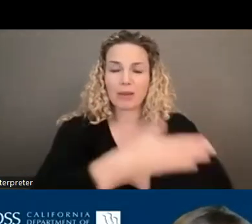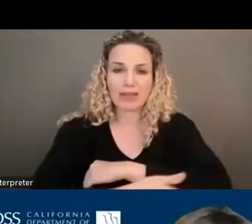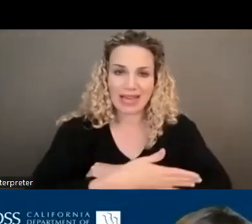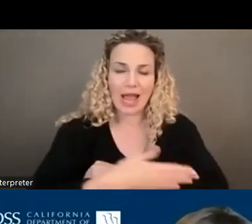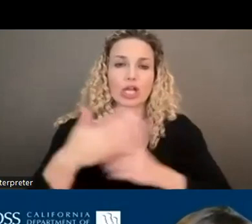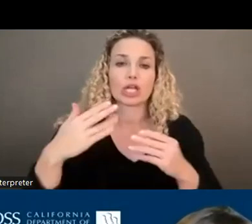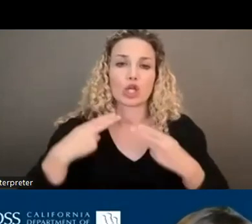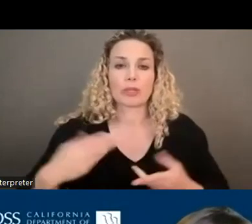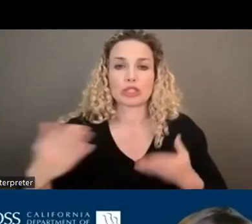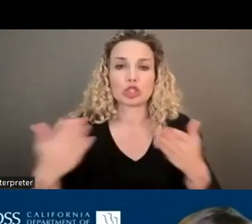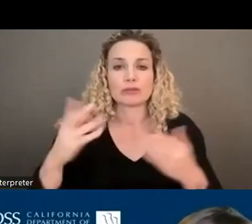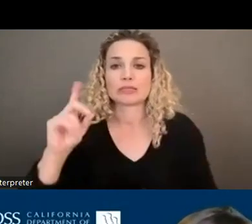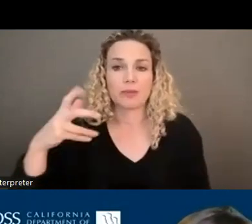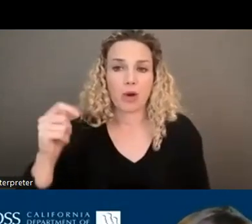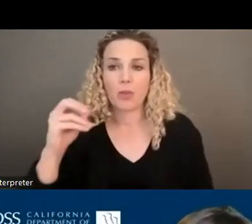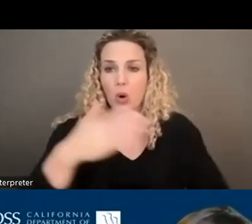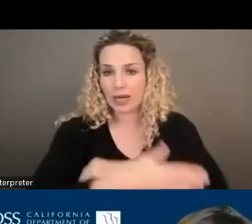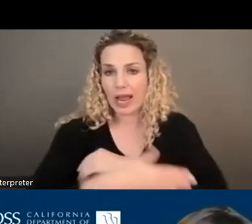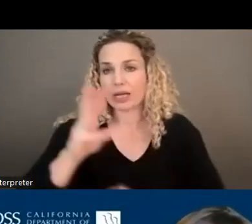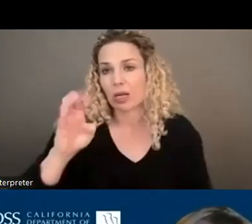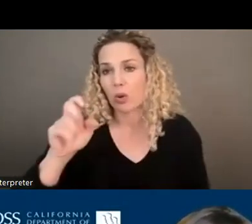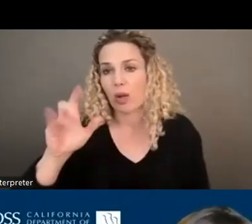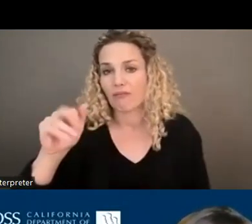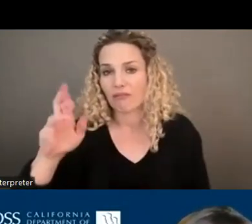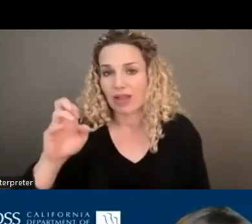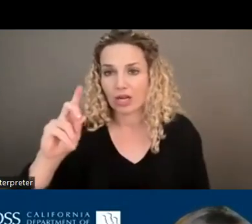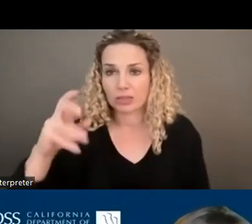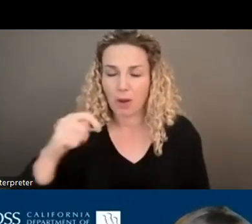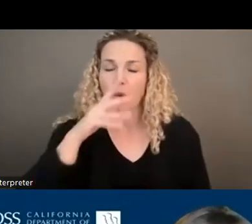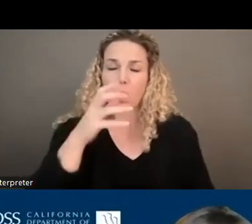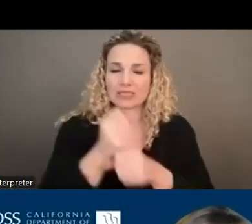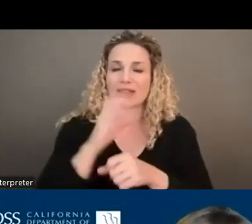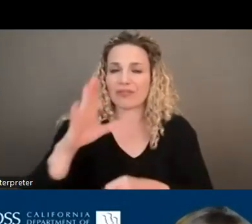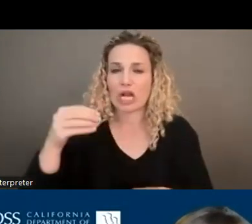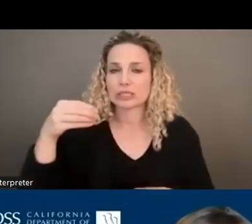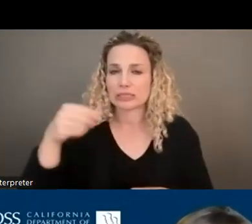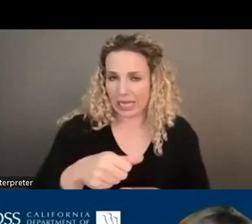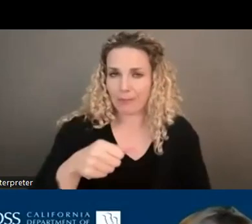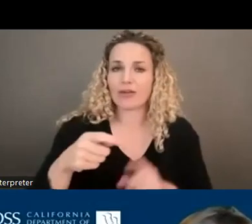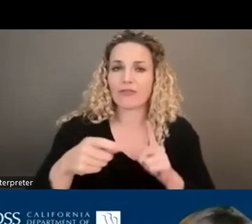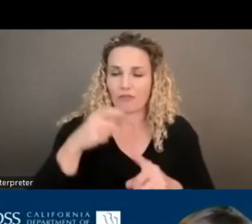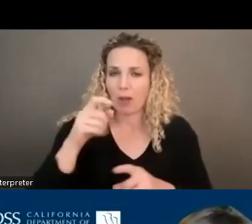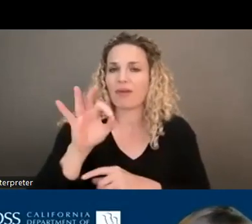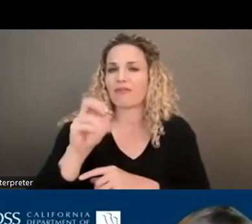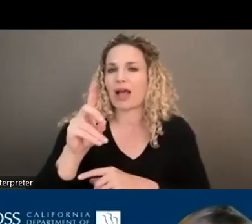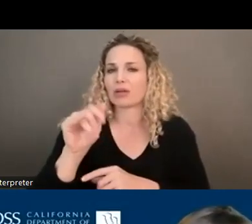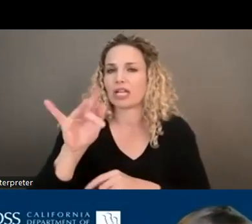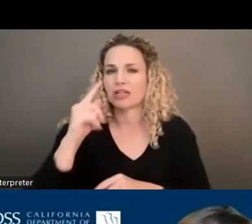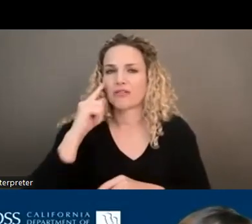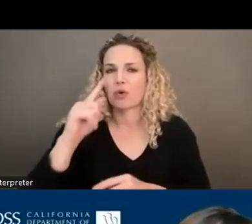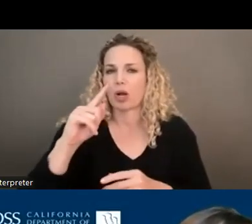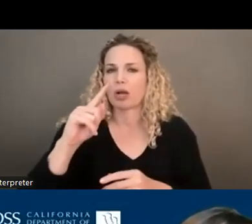Services Department or County Welfare Department will receive their stipend from the Foundation for California Community